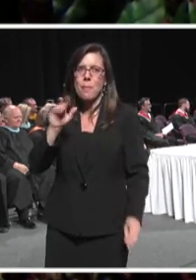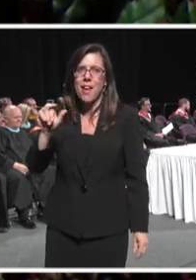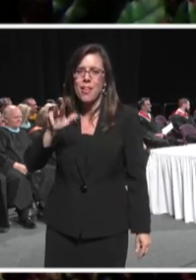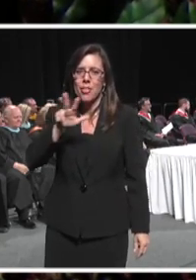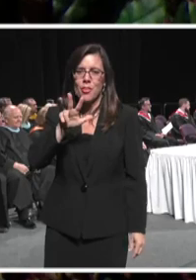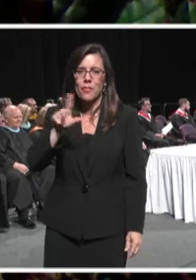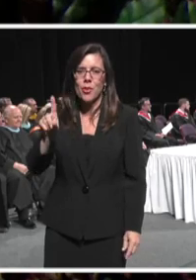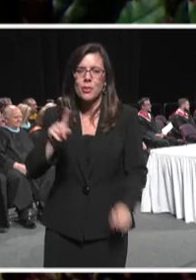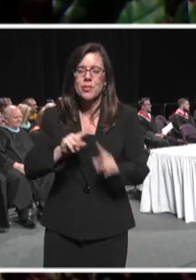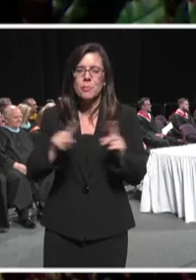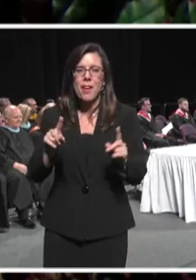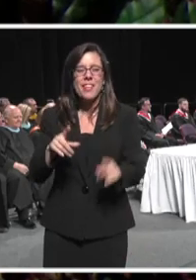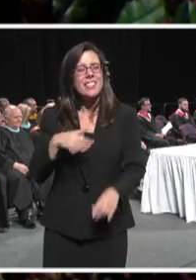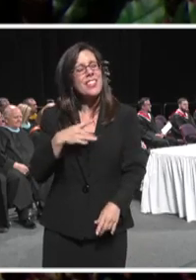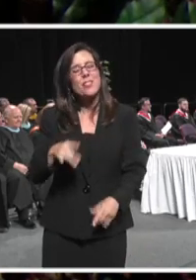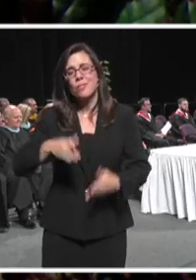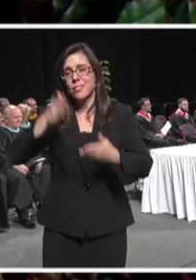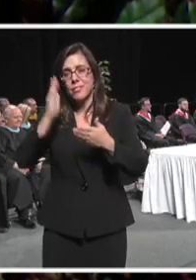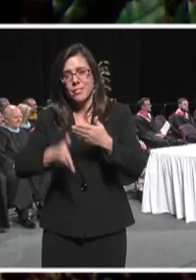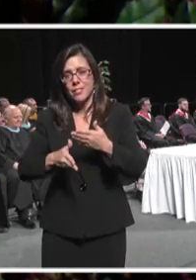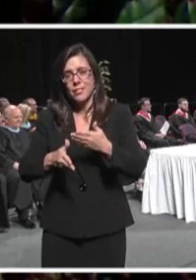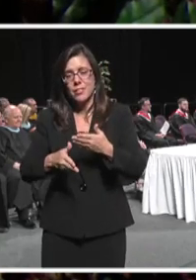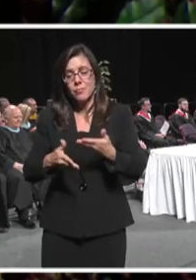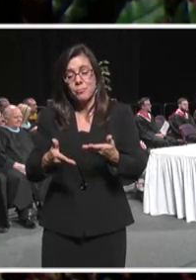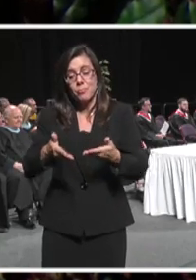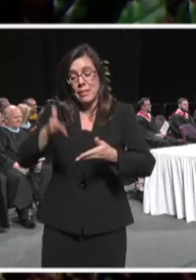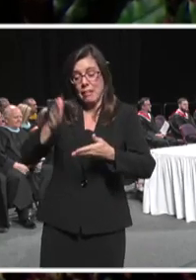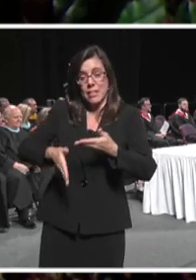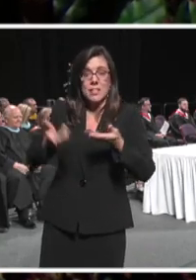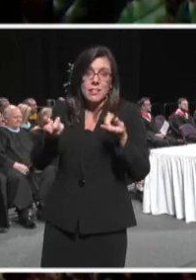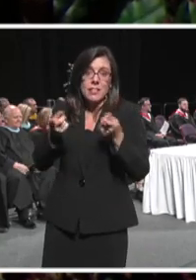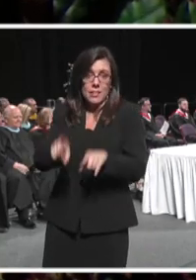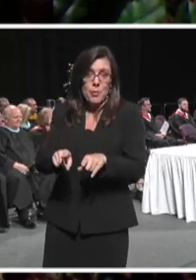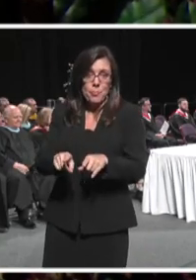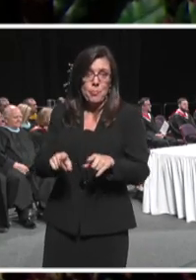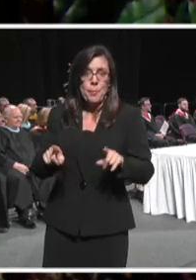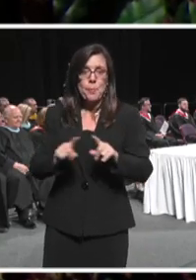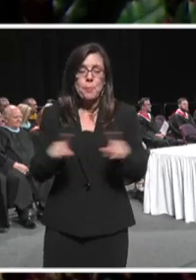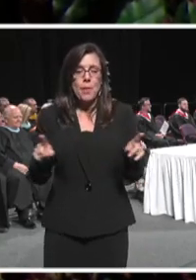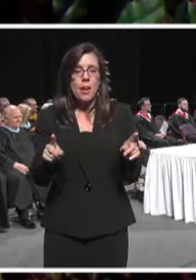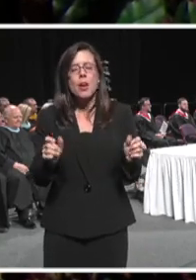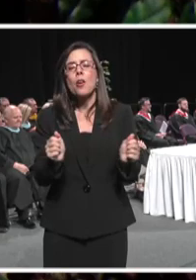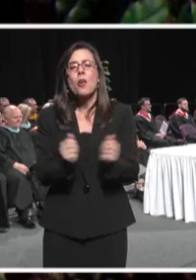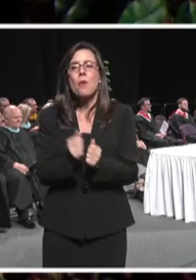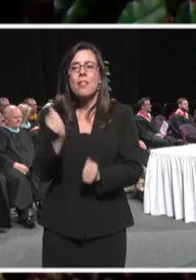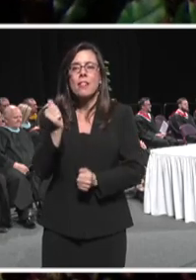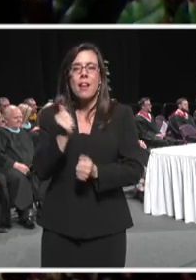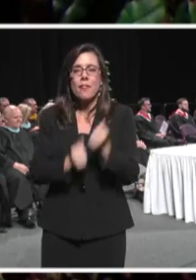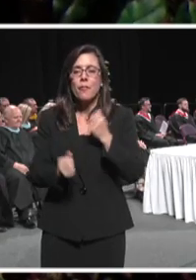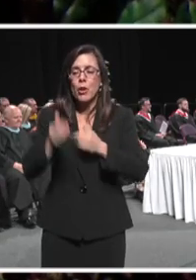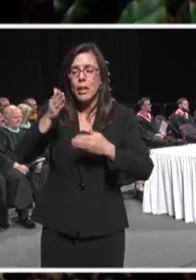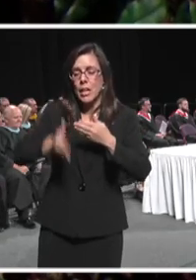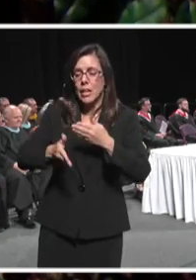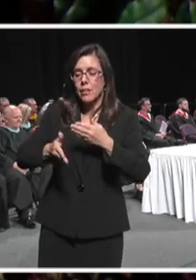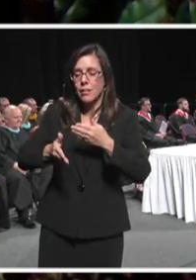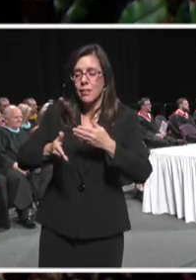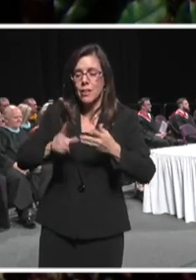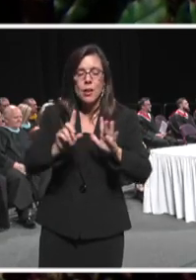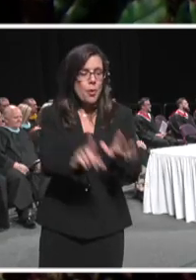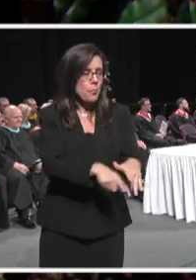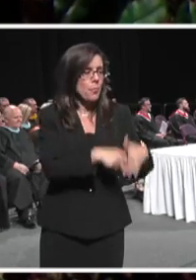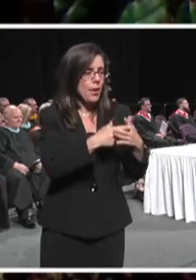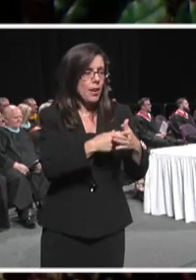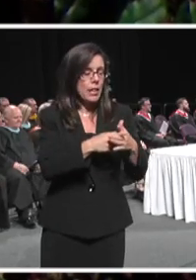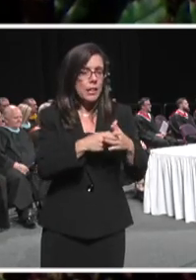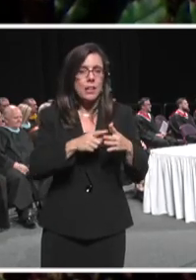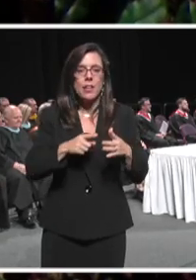I have always disliked endings, but they're inevitable. However, with every end comes a beginning. This starts the next